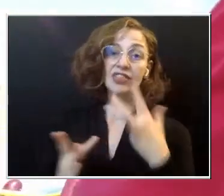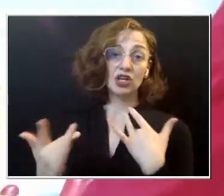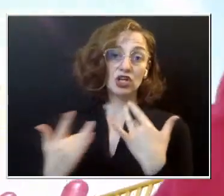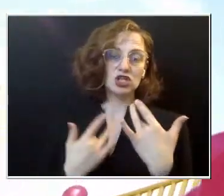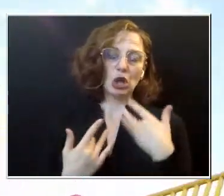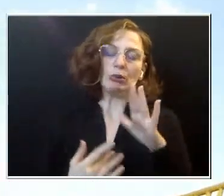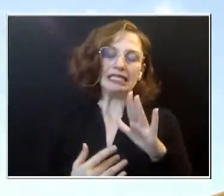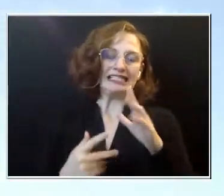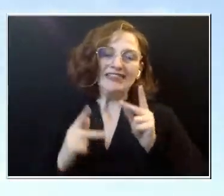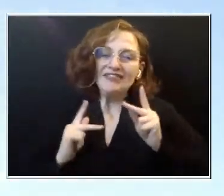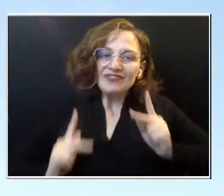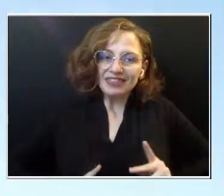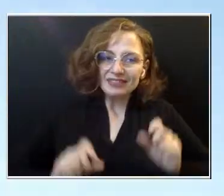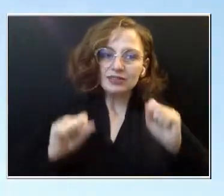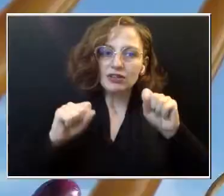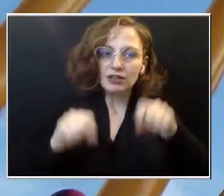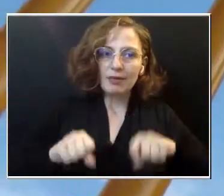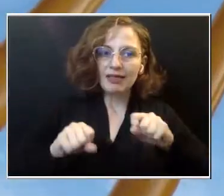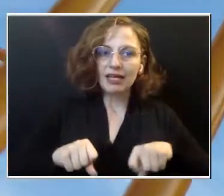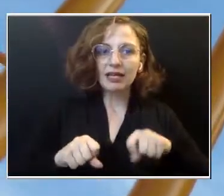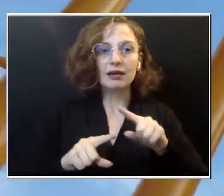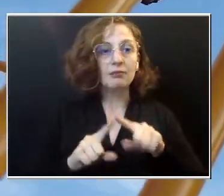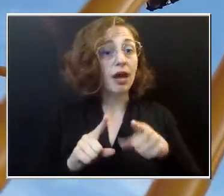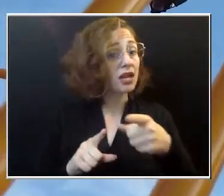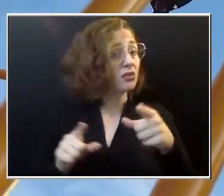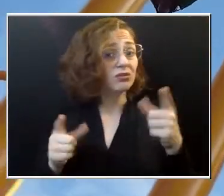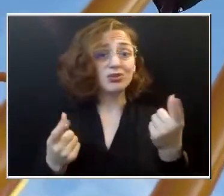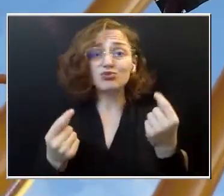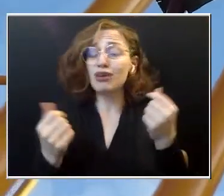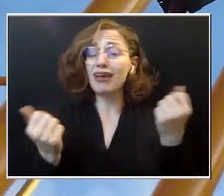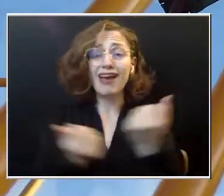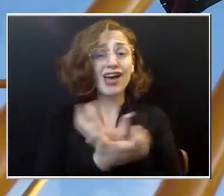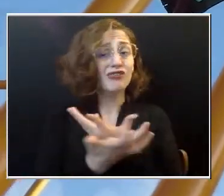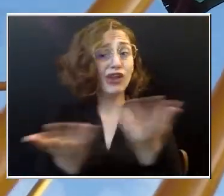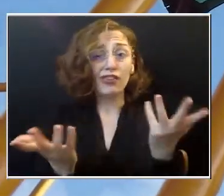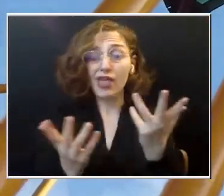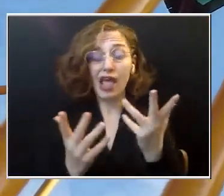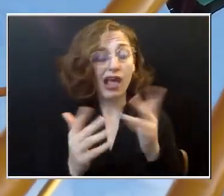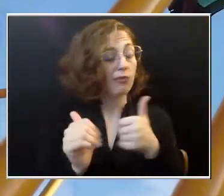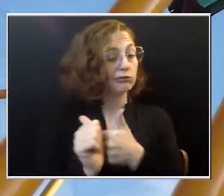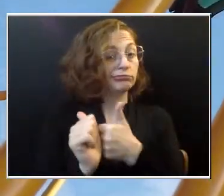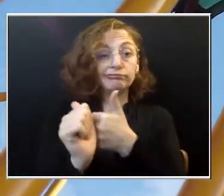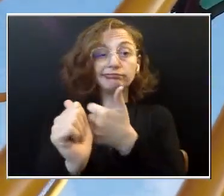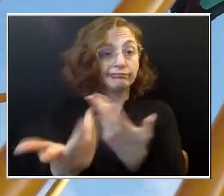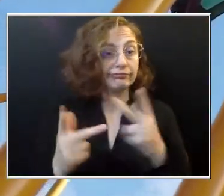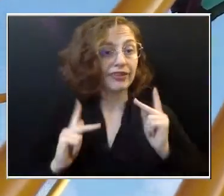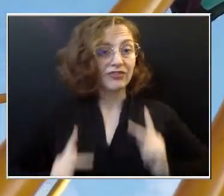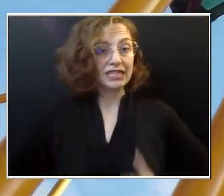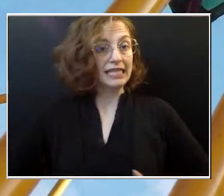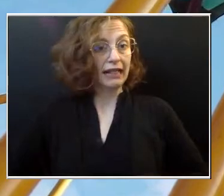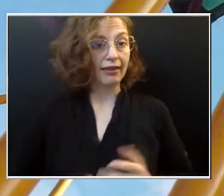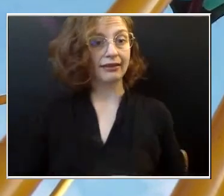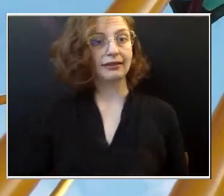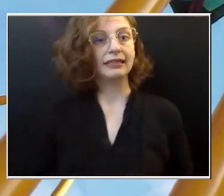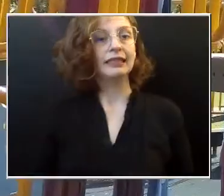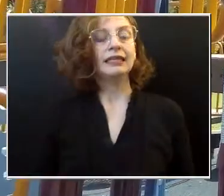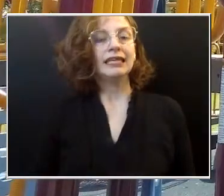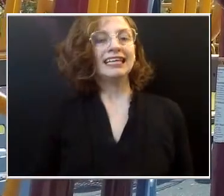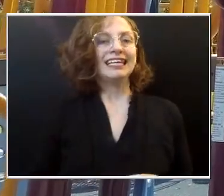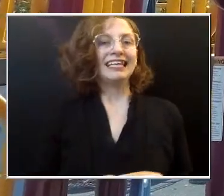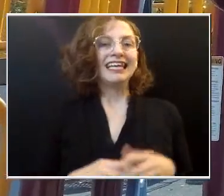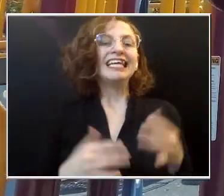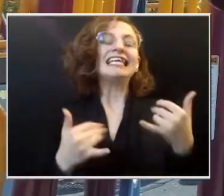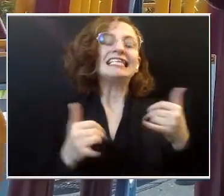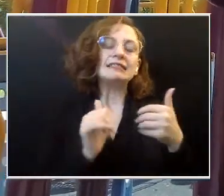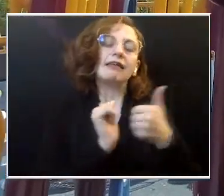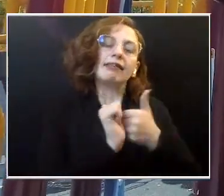was doing everything he should be physically. Good job. He's still behind, like on the speech, but